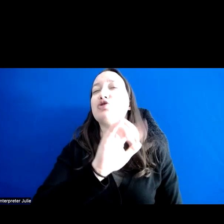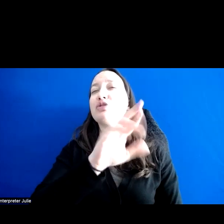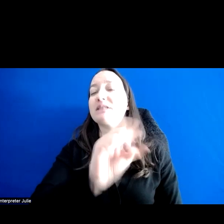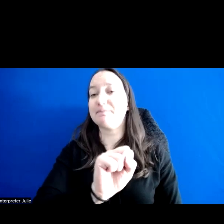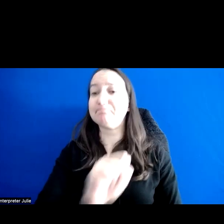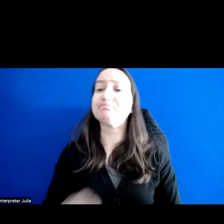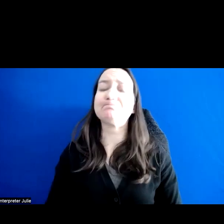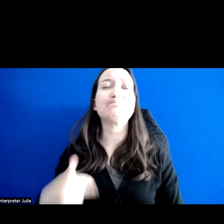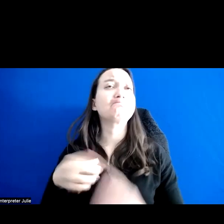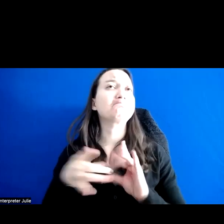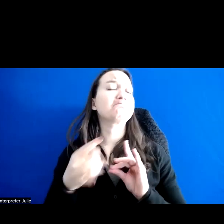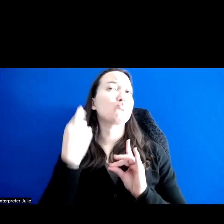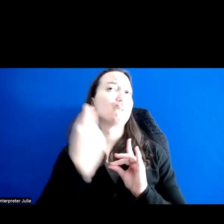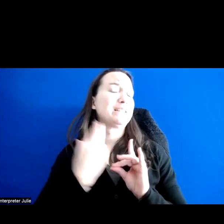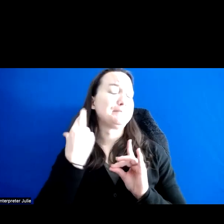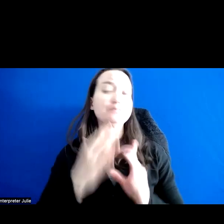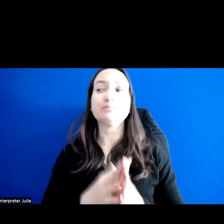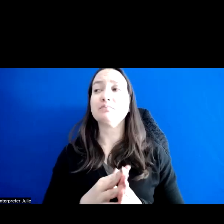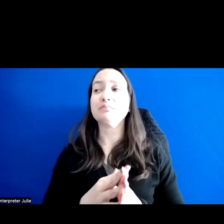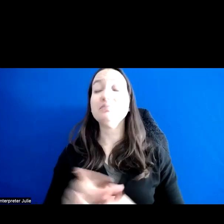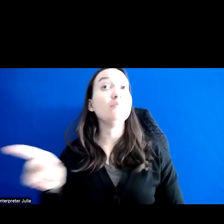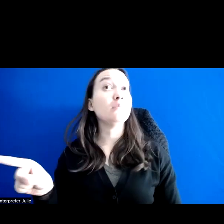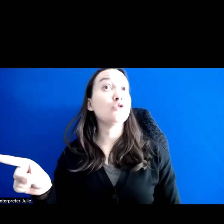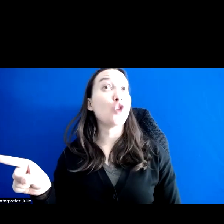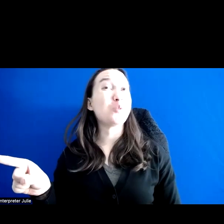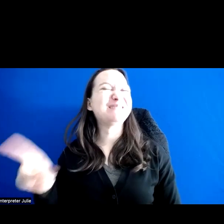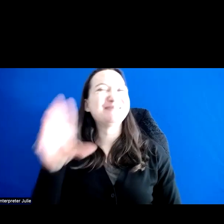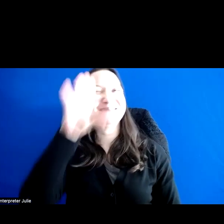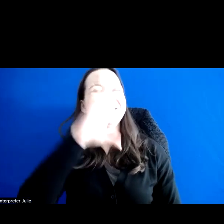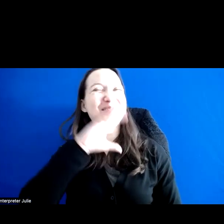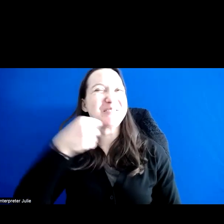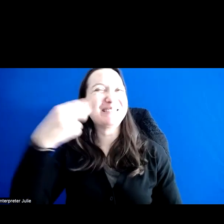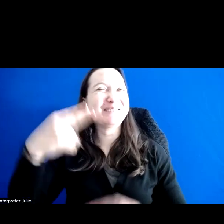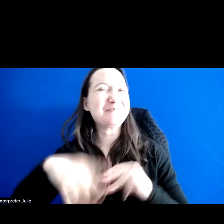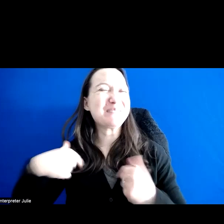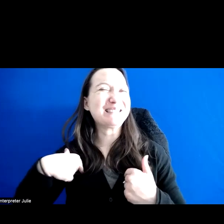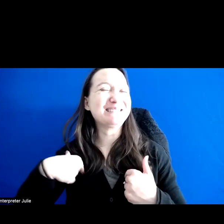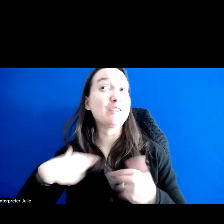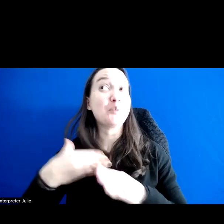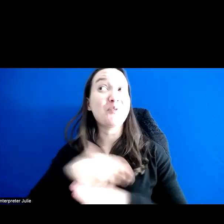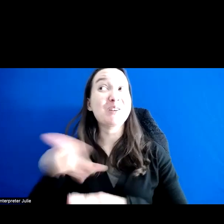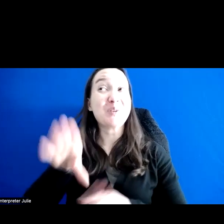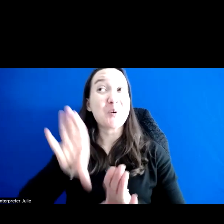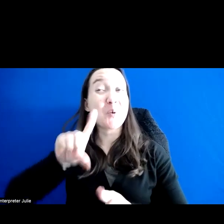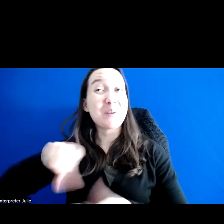I mention all this only because Jo, older than me, whom I'd known before she went to